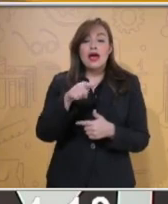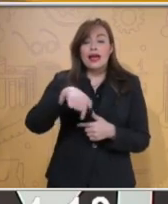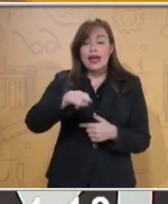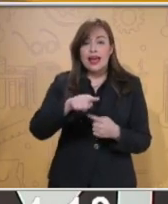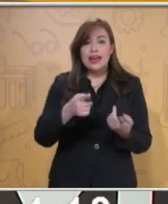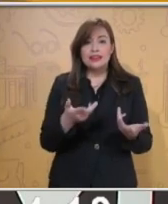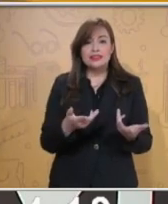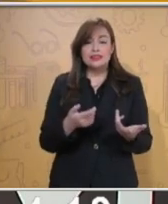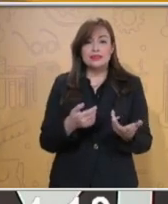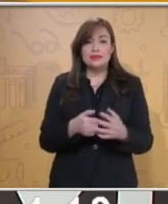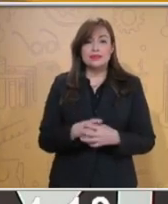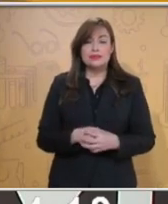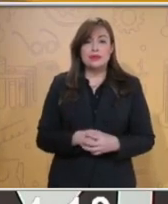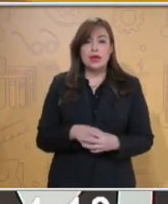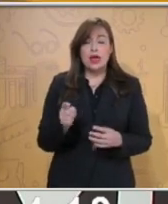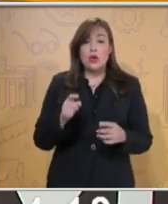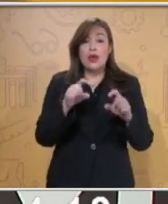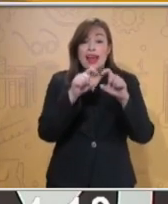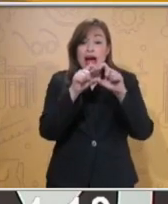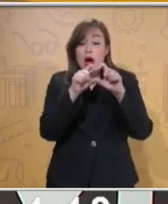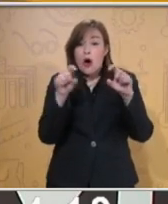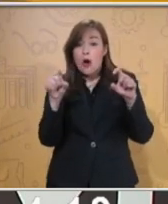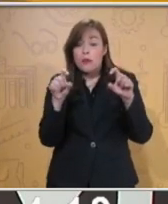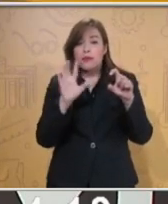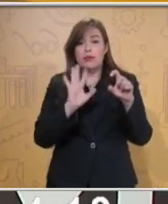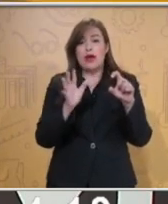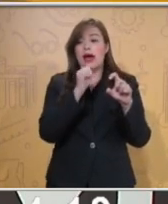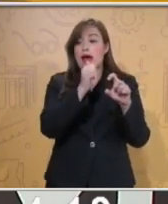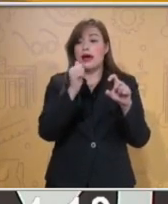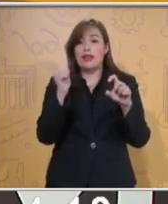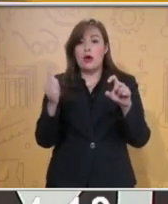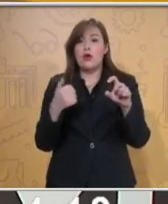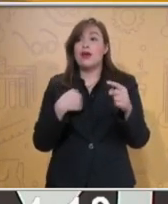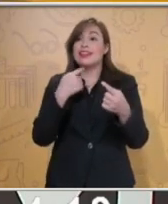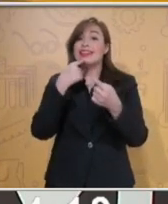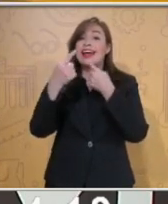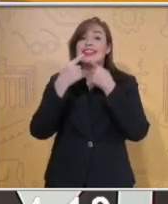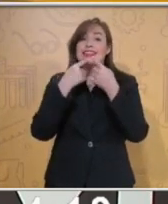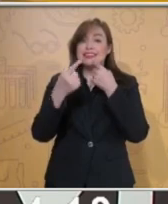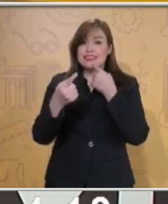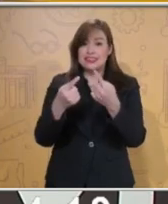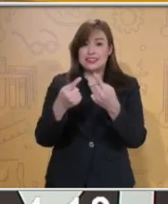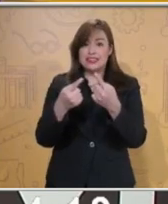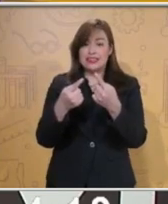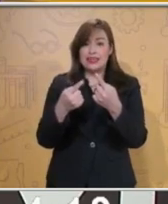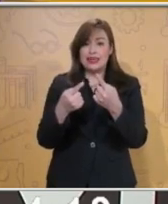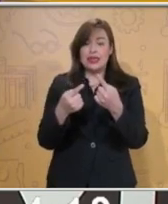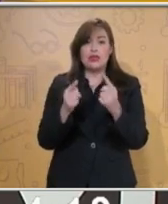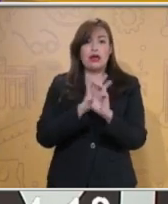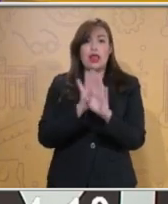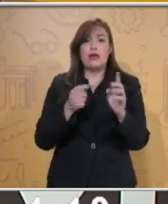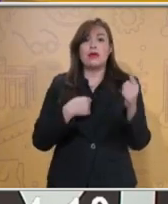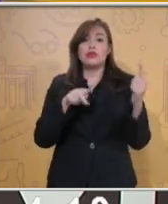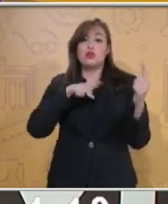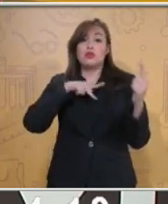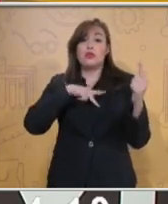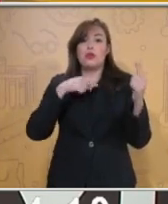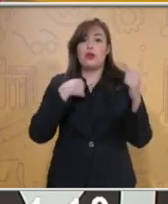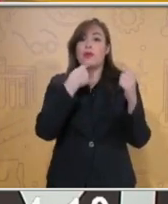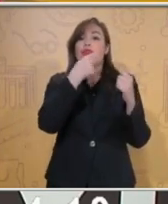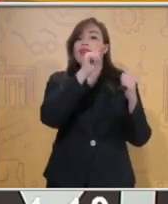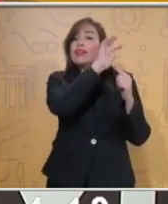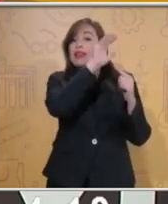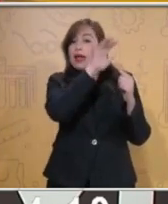scene. In the comic strip, every character is saying his or her own dialogue, okay?